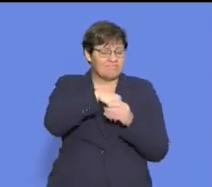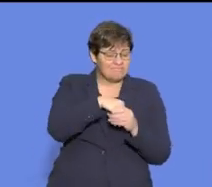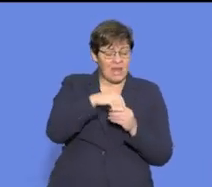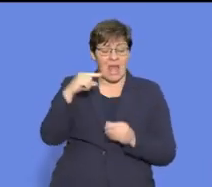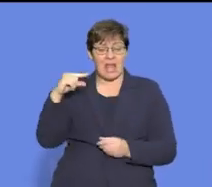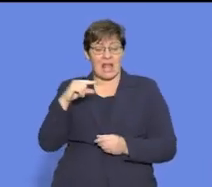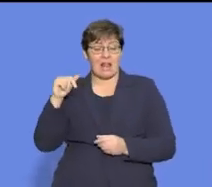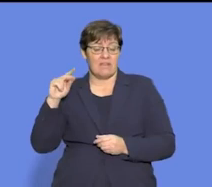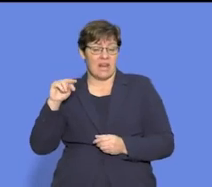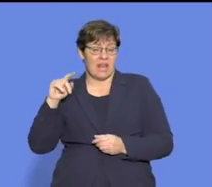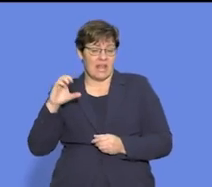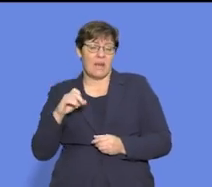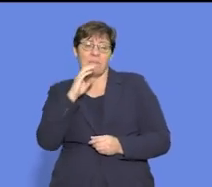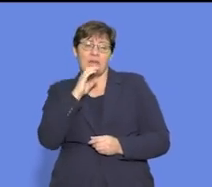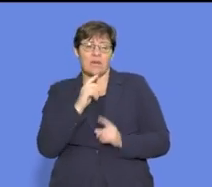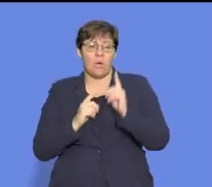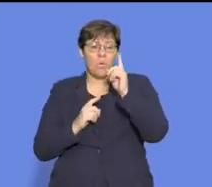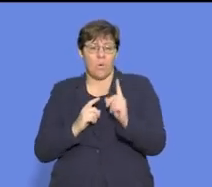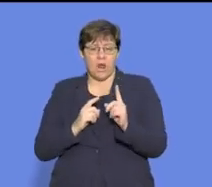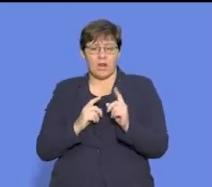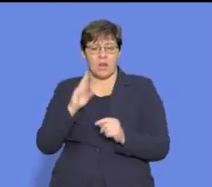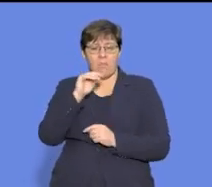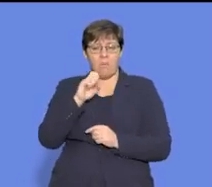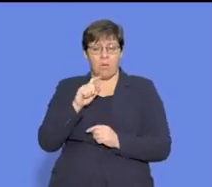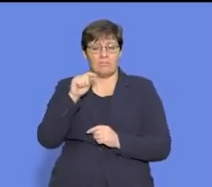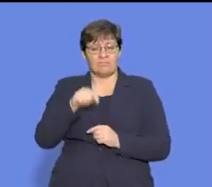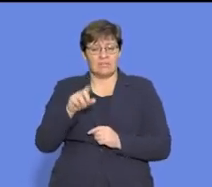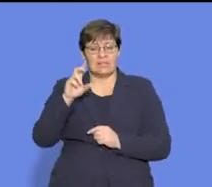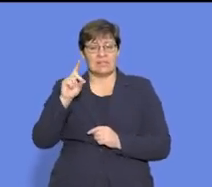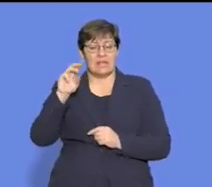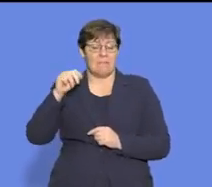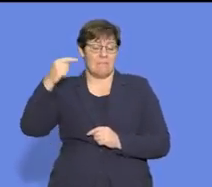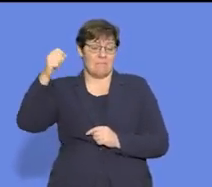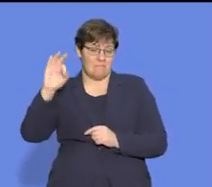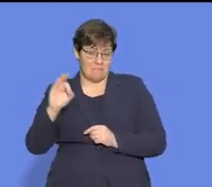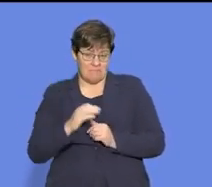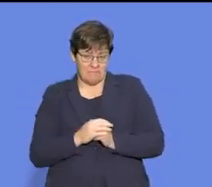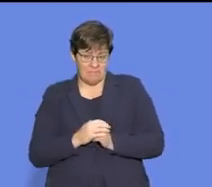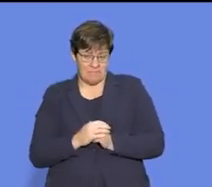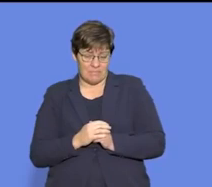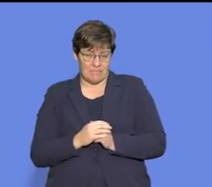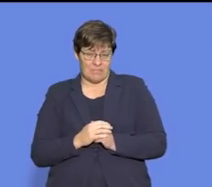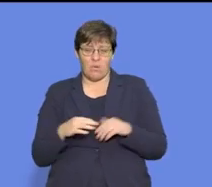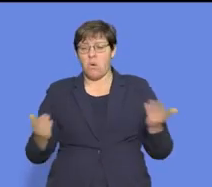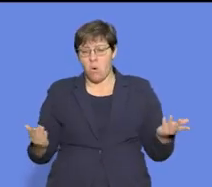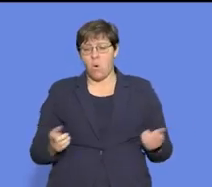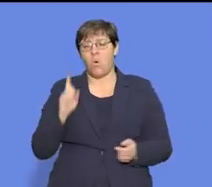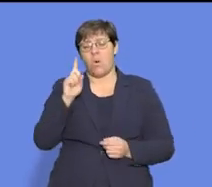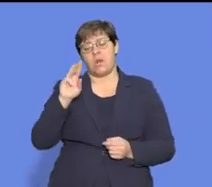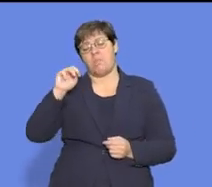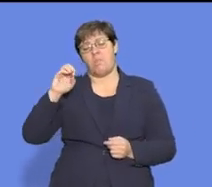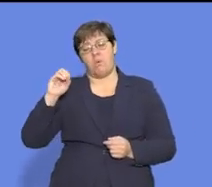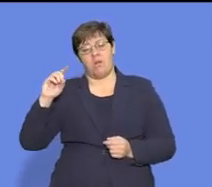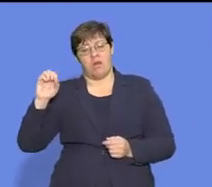in a galvanic cell to be 1 mole per decimeter cubed. That's sometimes indicated as 1